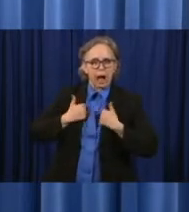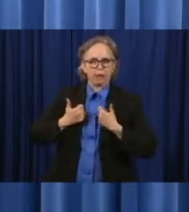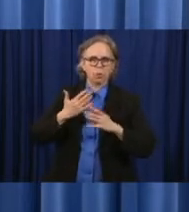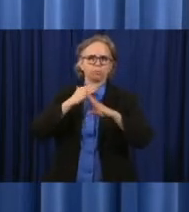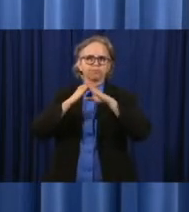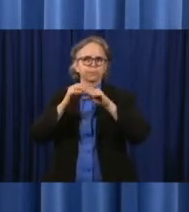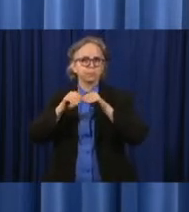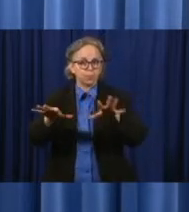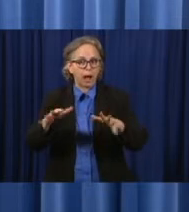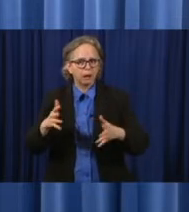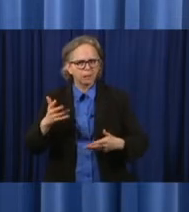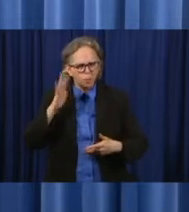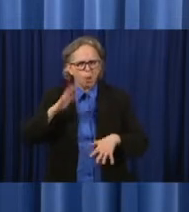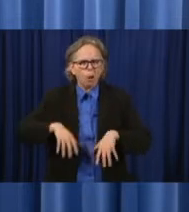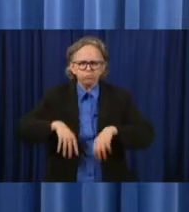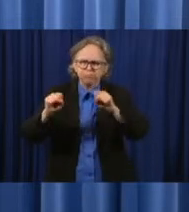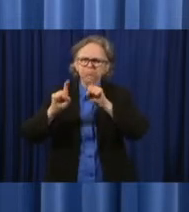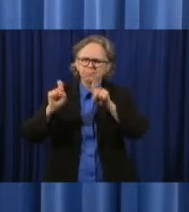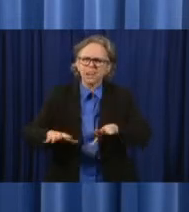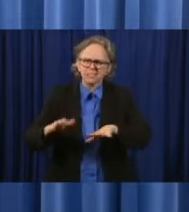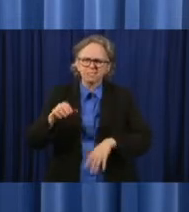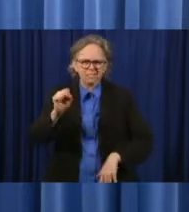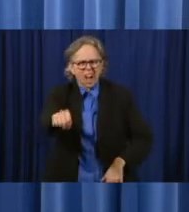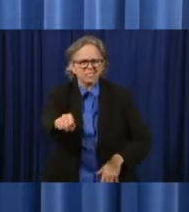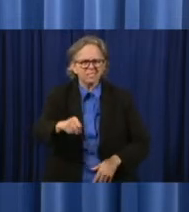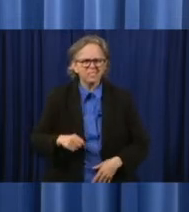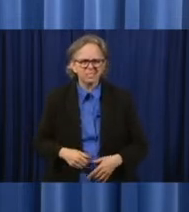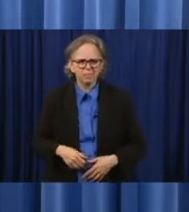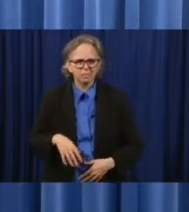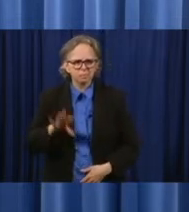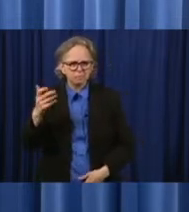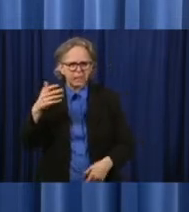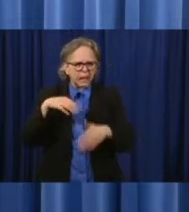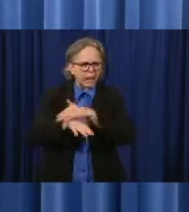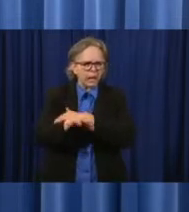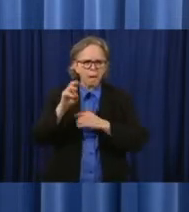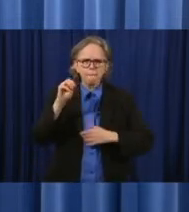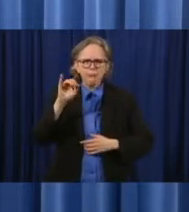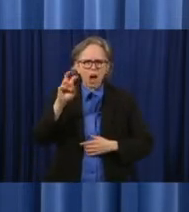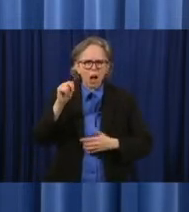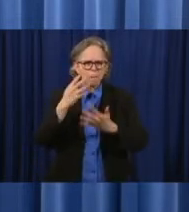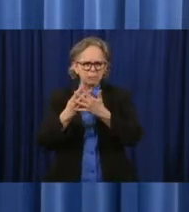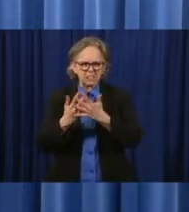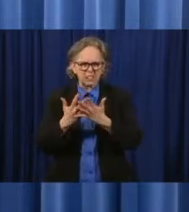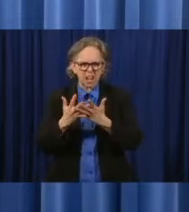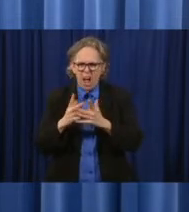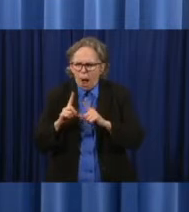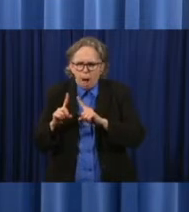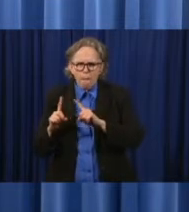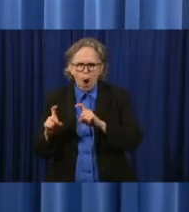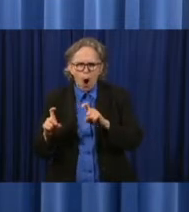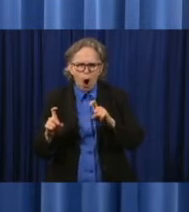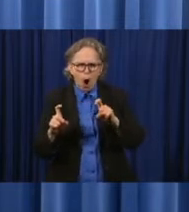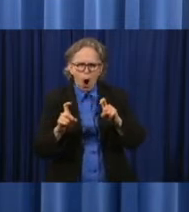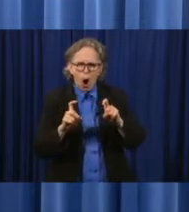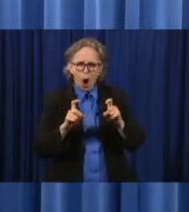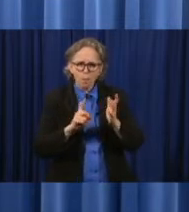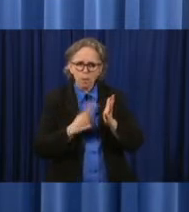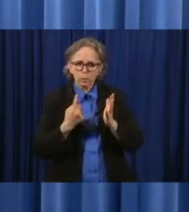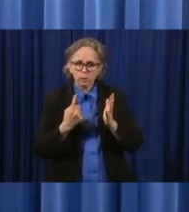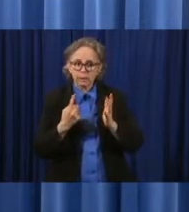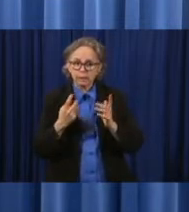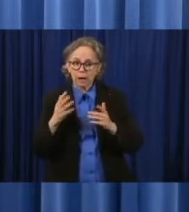went into the Marion prisons and had, tested everybody. I think if you look at Belmont, there's a lot of people